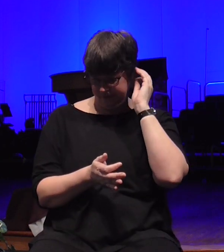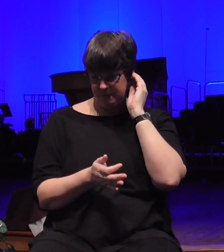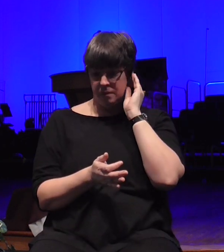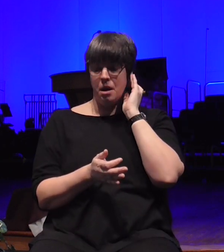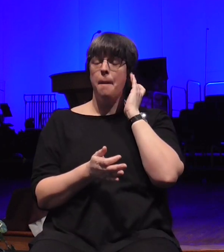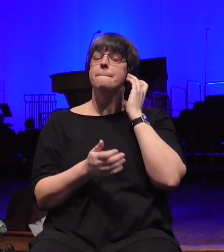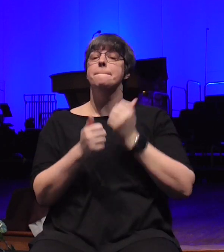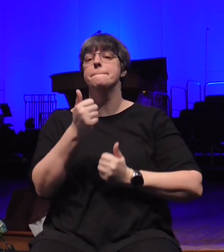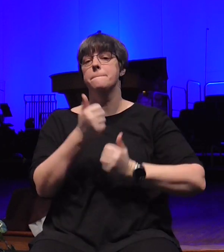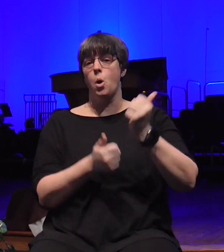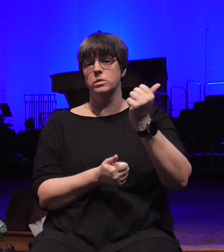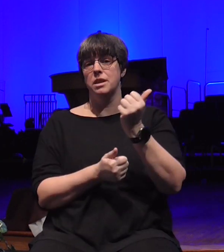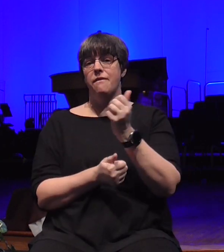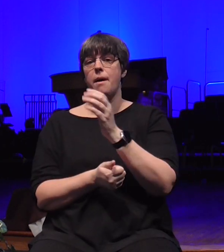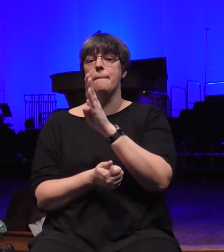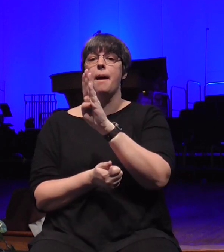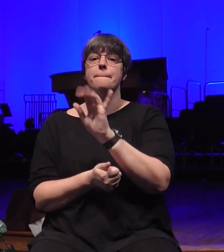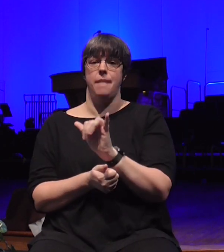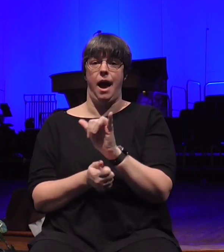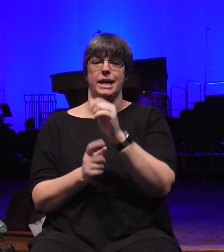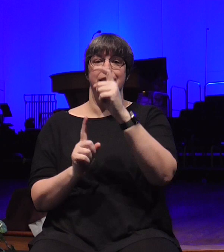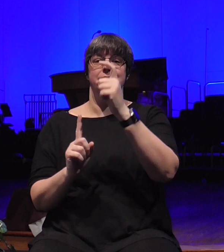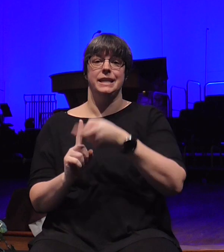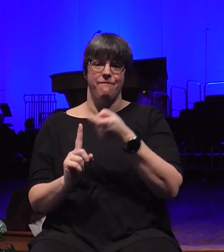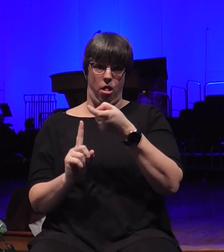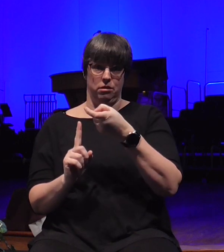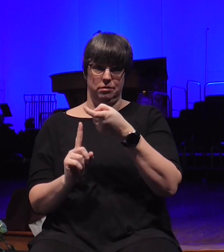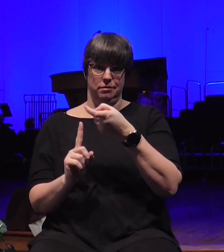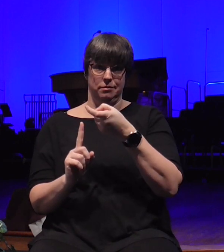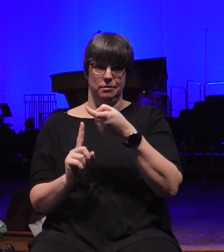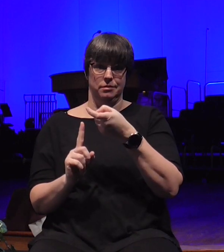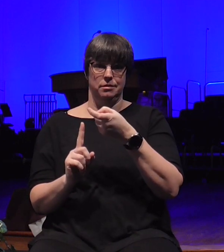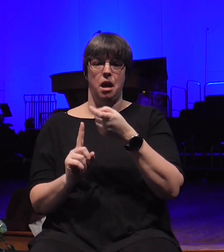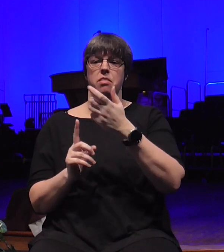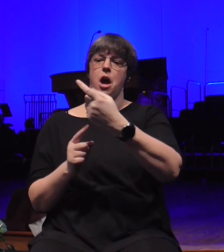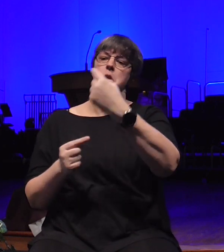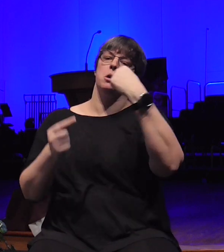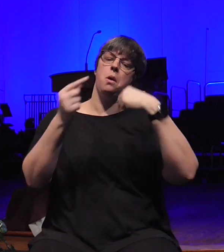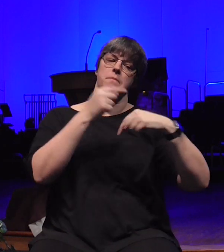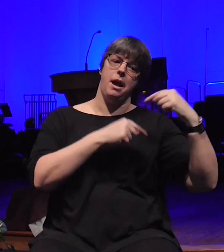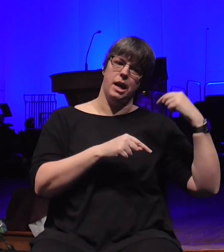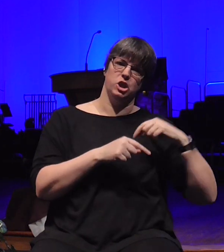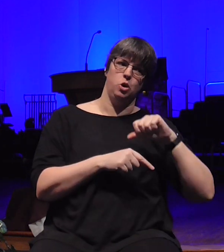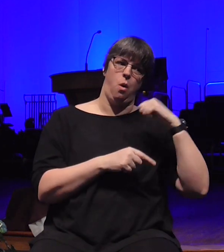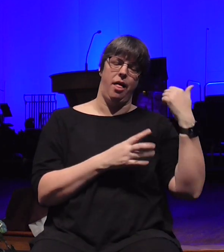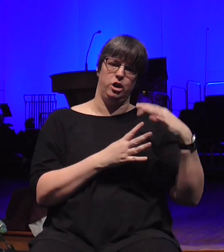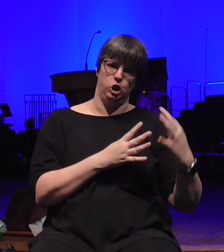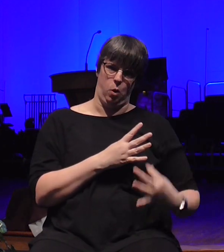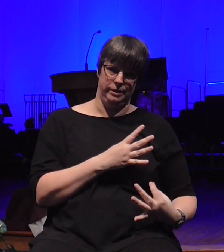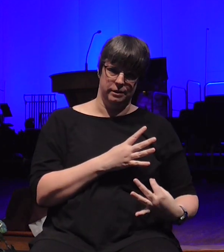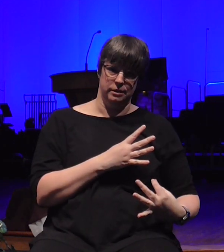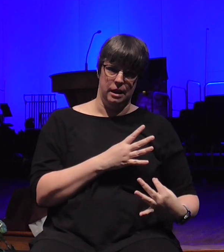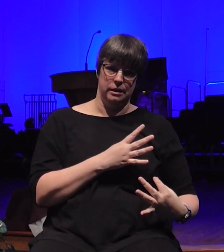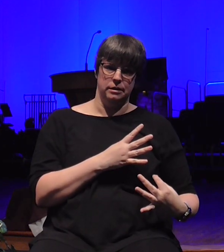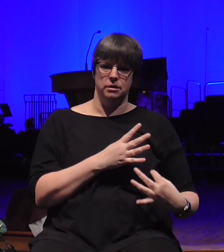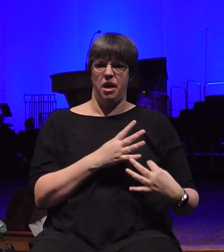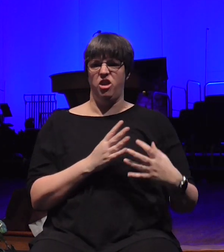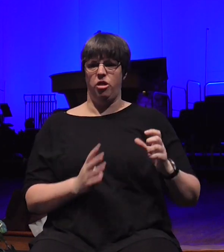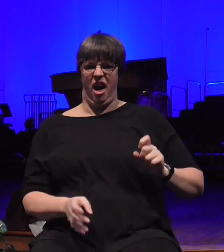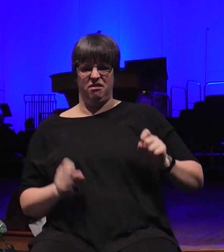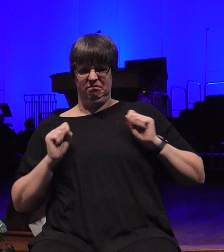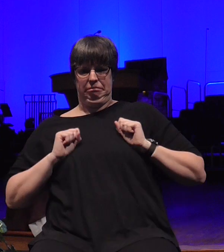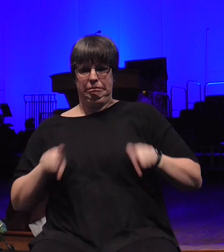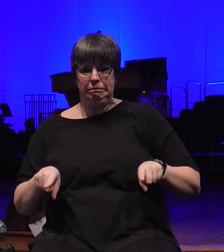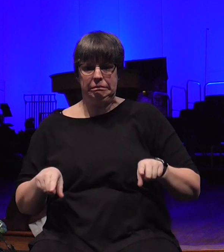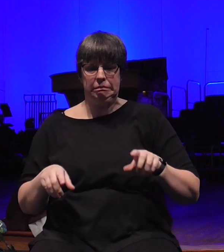are by default, defaulting to previous choices, usually ones that do not serve us. Knee-jerk reactions